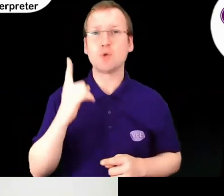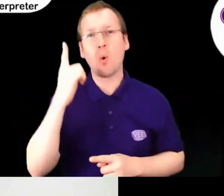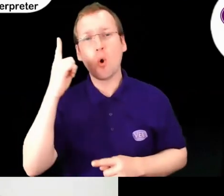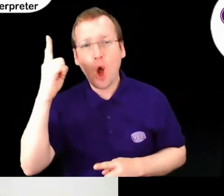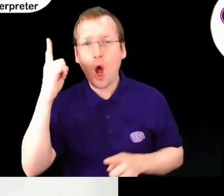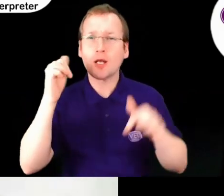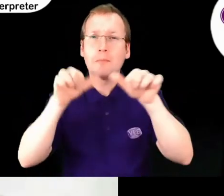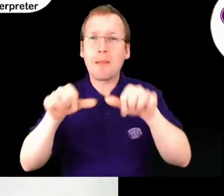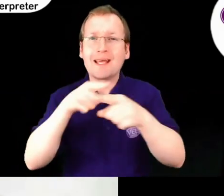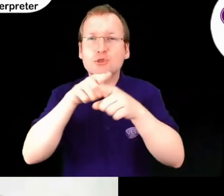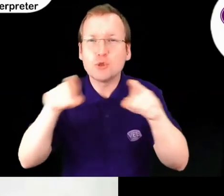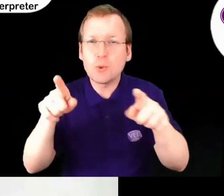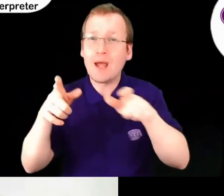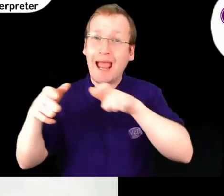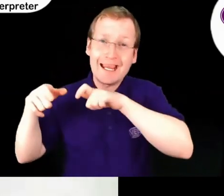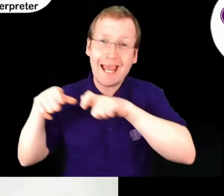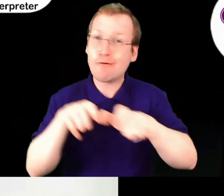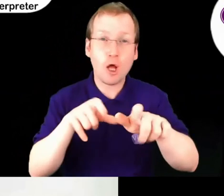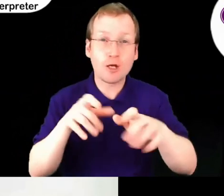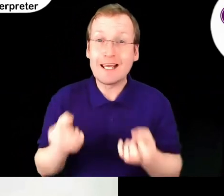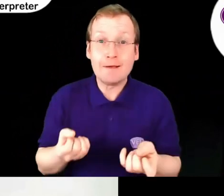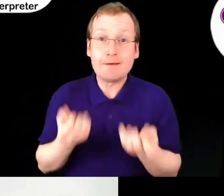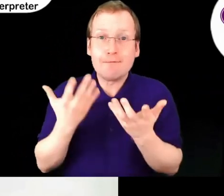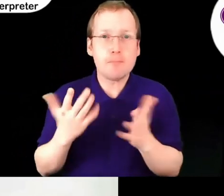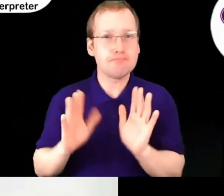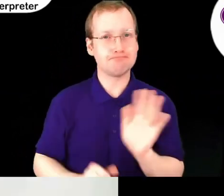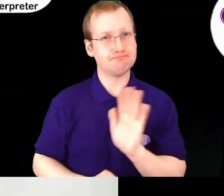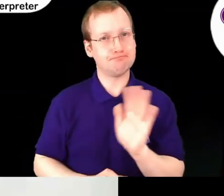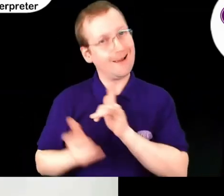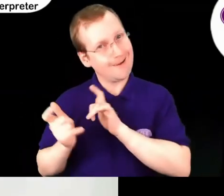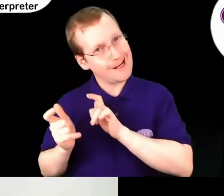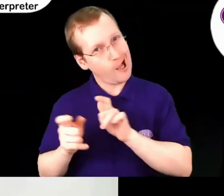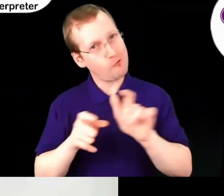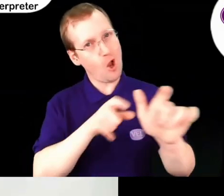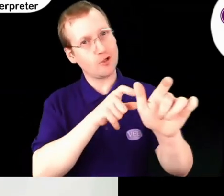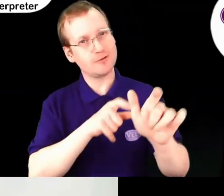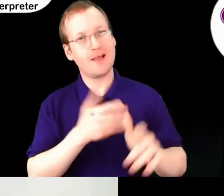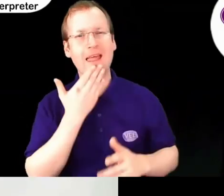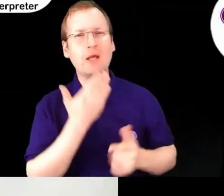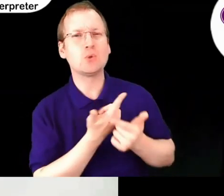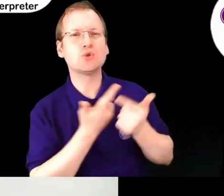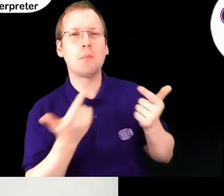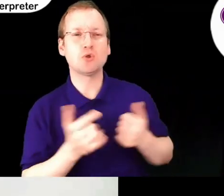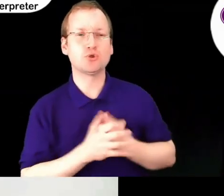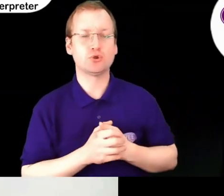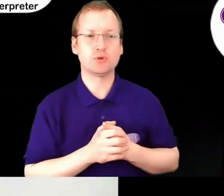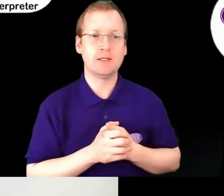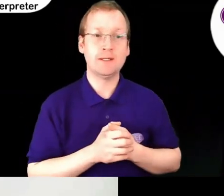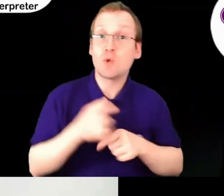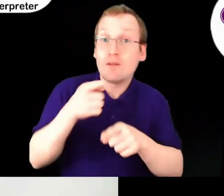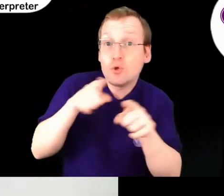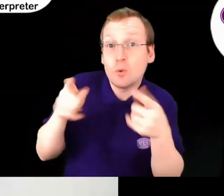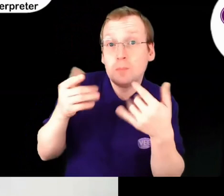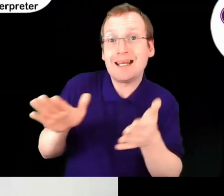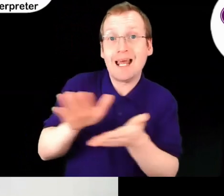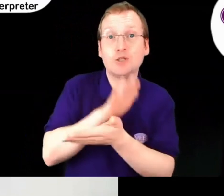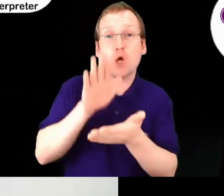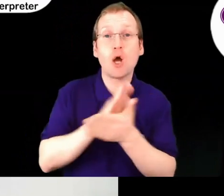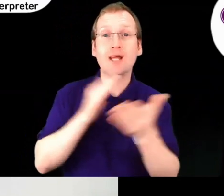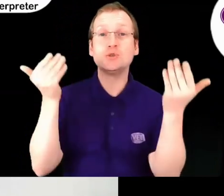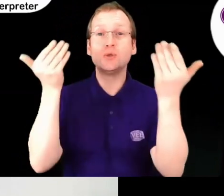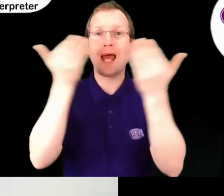and keep at it. Don't give in. Thank you so much. So if you enjoyed this evening,